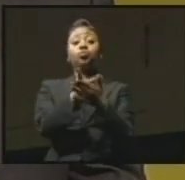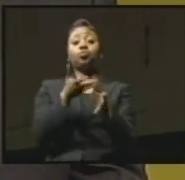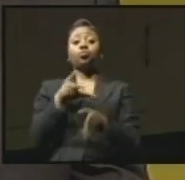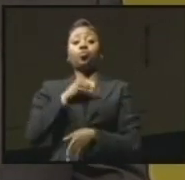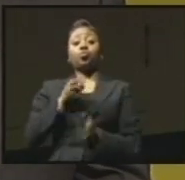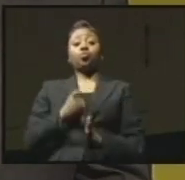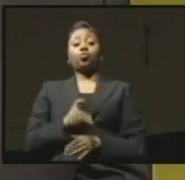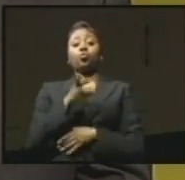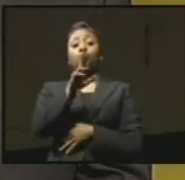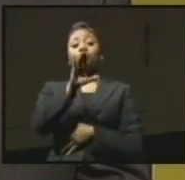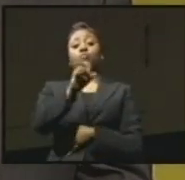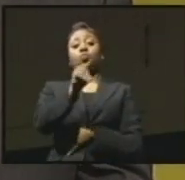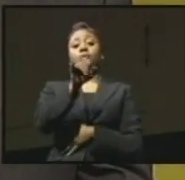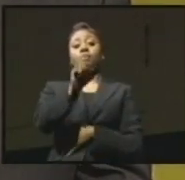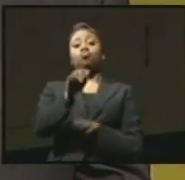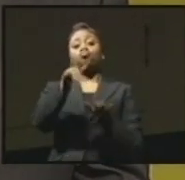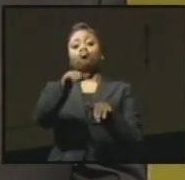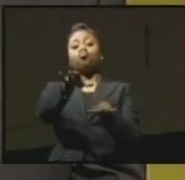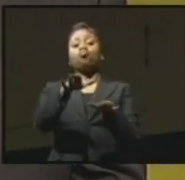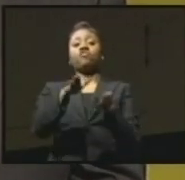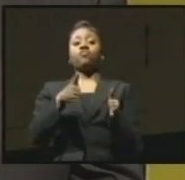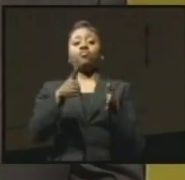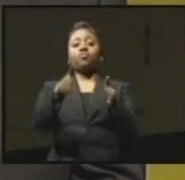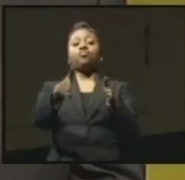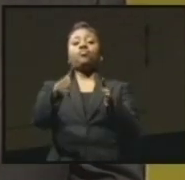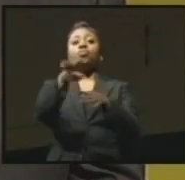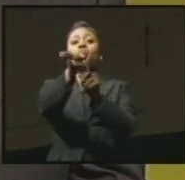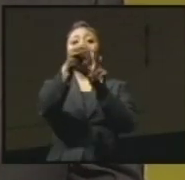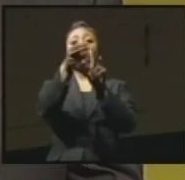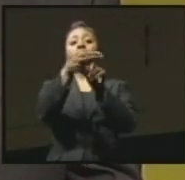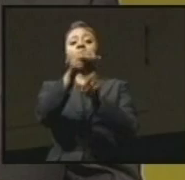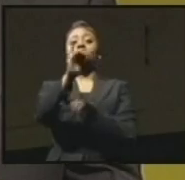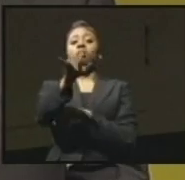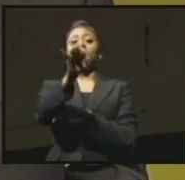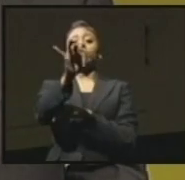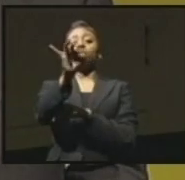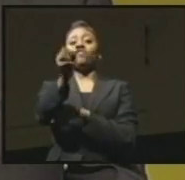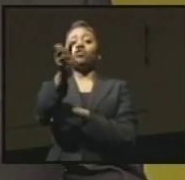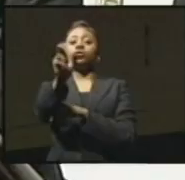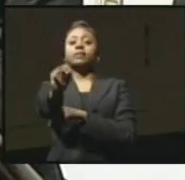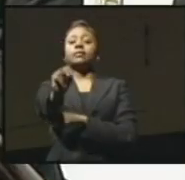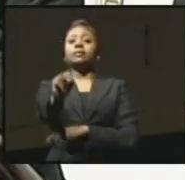Roberts Riverwalk Hotel on Jefferson.